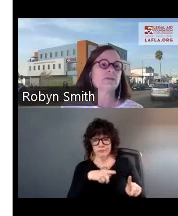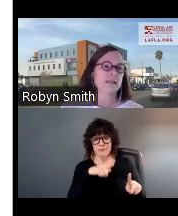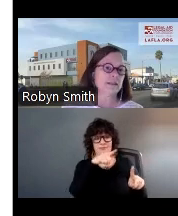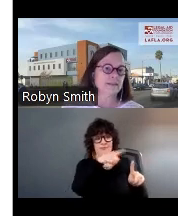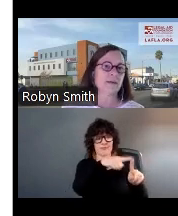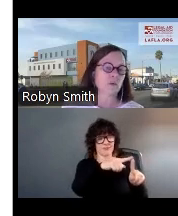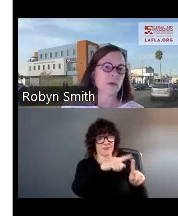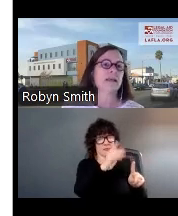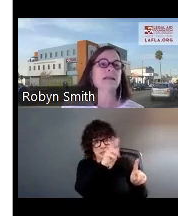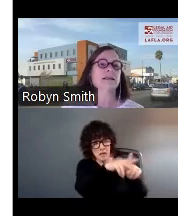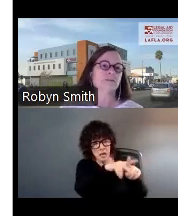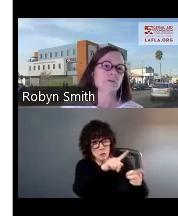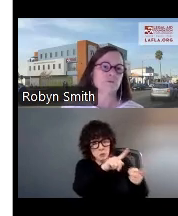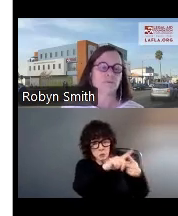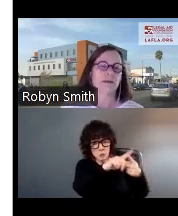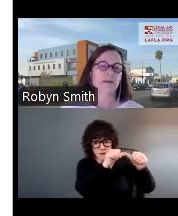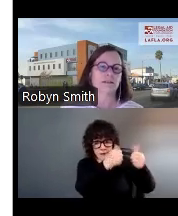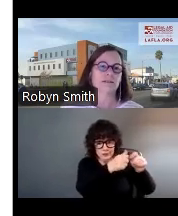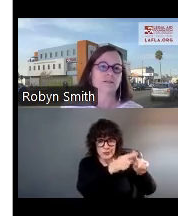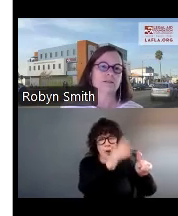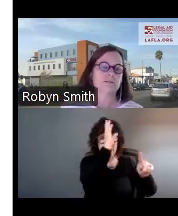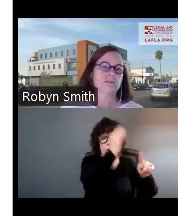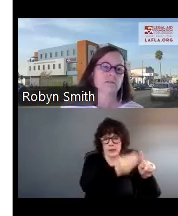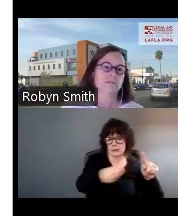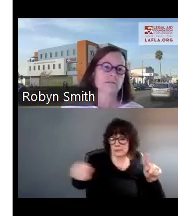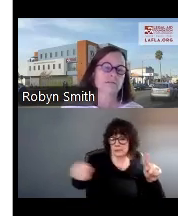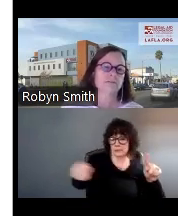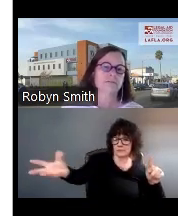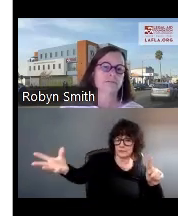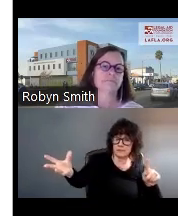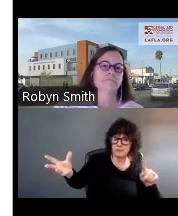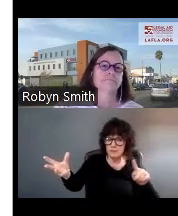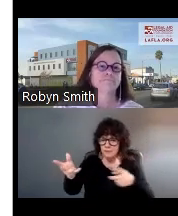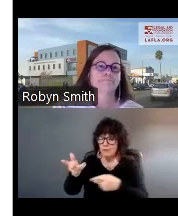will cave in at that point and give you a forbearance.